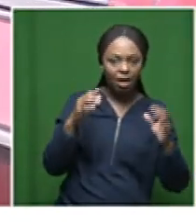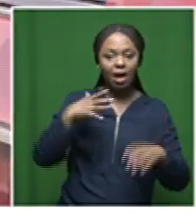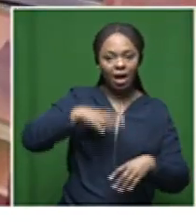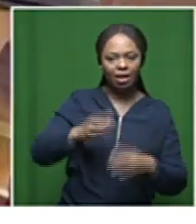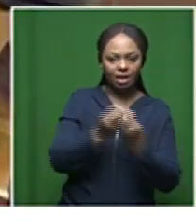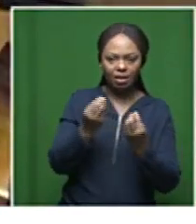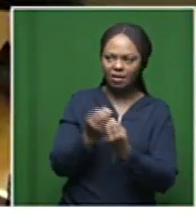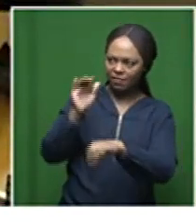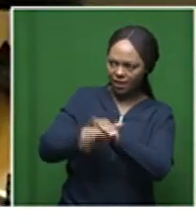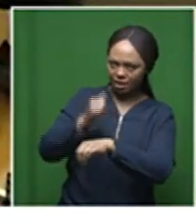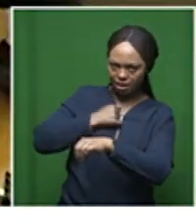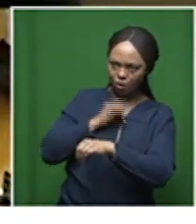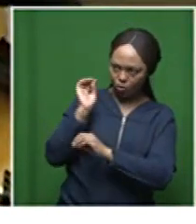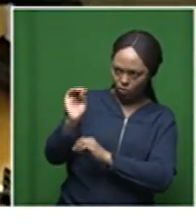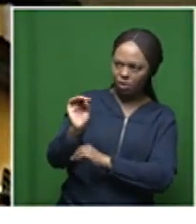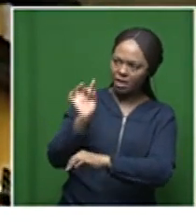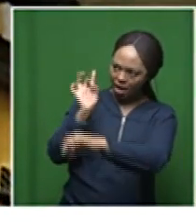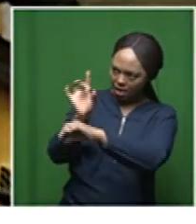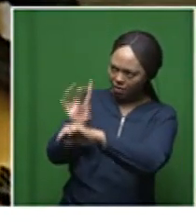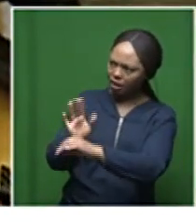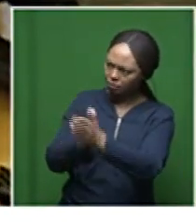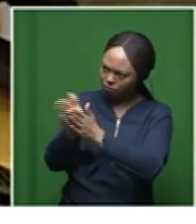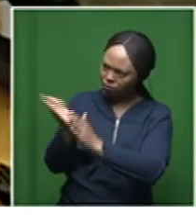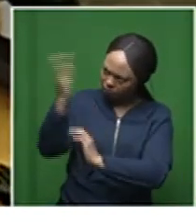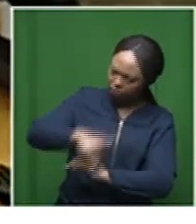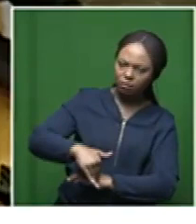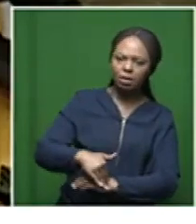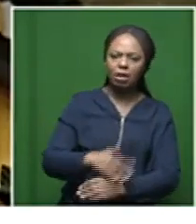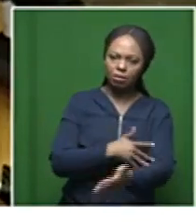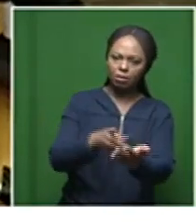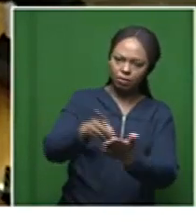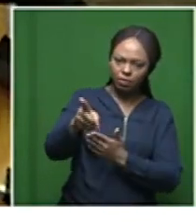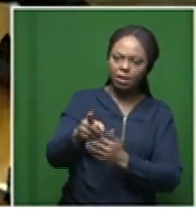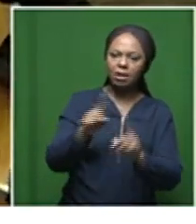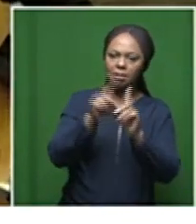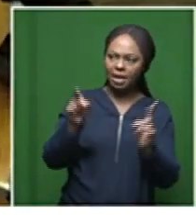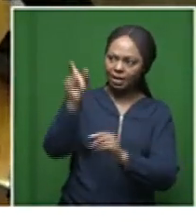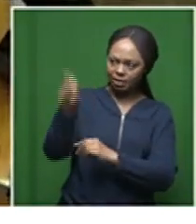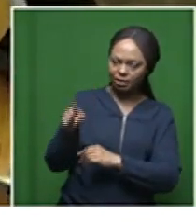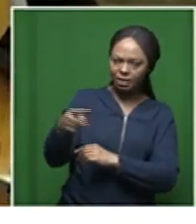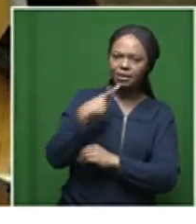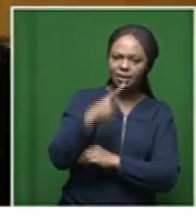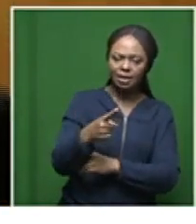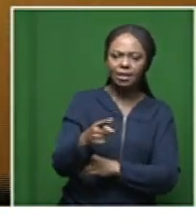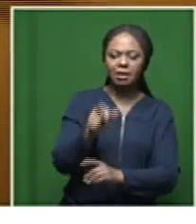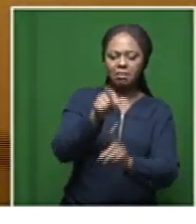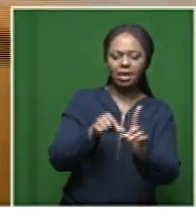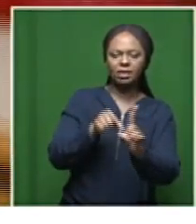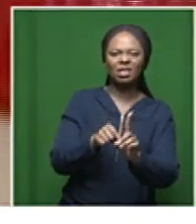donate, but he had this information that he had somebody who was working at the blood